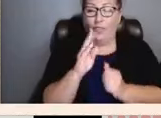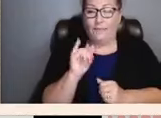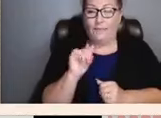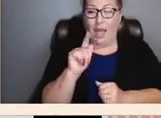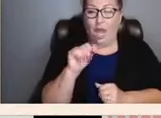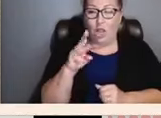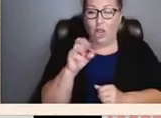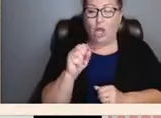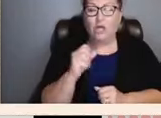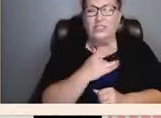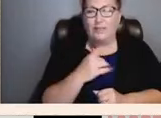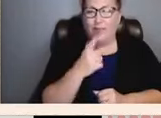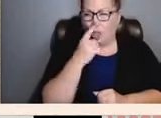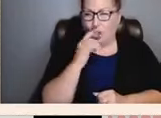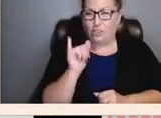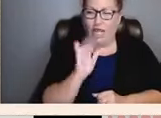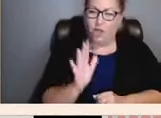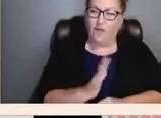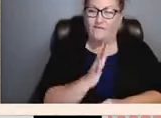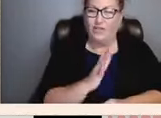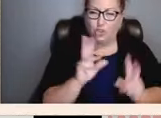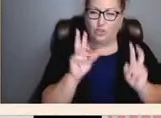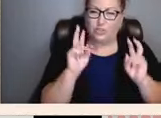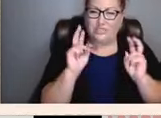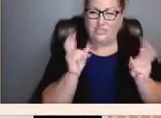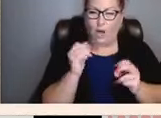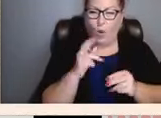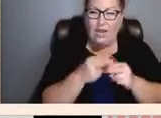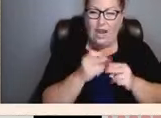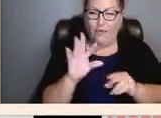your official title or name of your group,